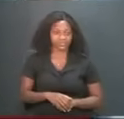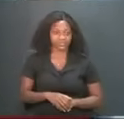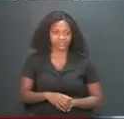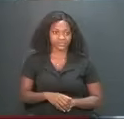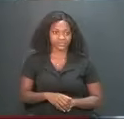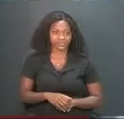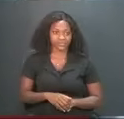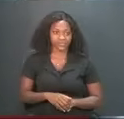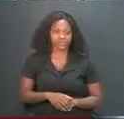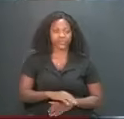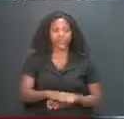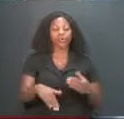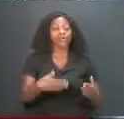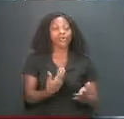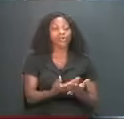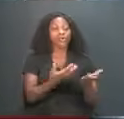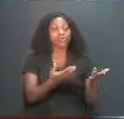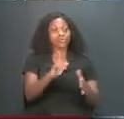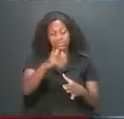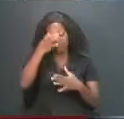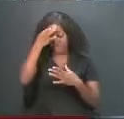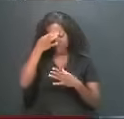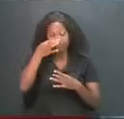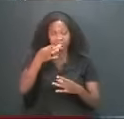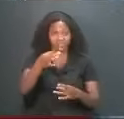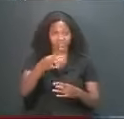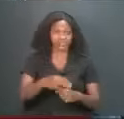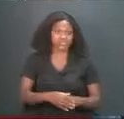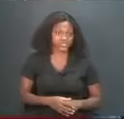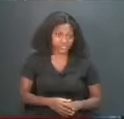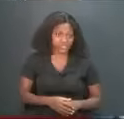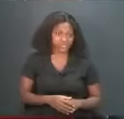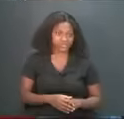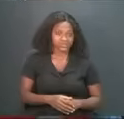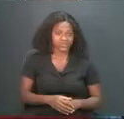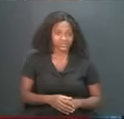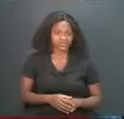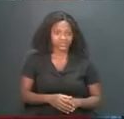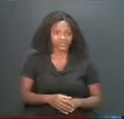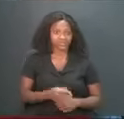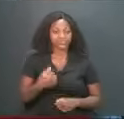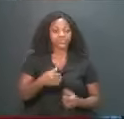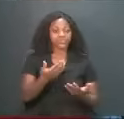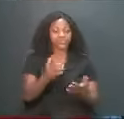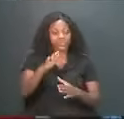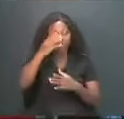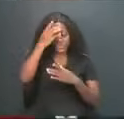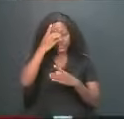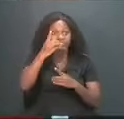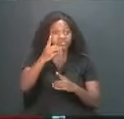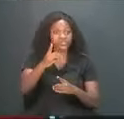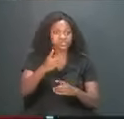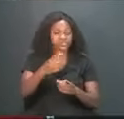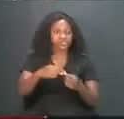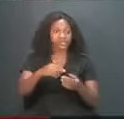all await your ruling on that matter. We will await your conclusion